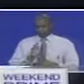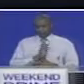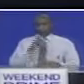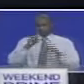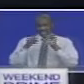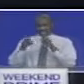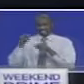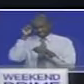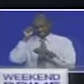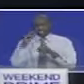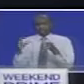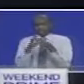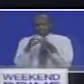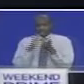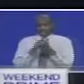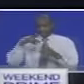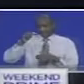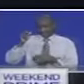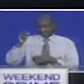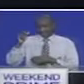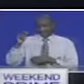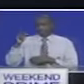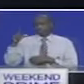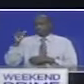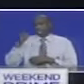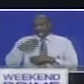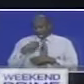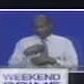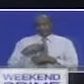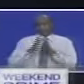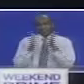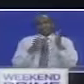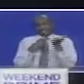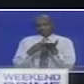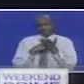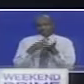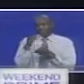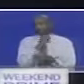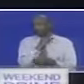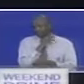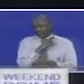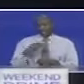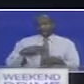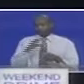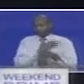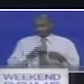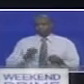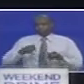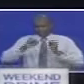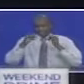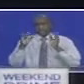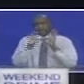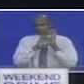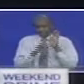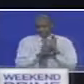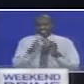various state corporations and parastatals has continued to elicit public debate. Now, the Commission for the Implementation of the